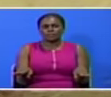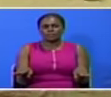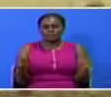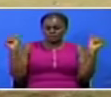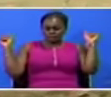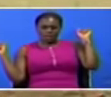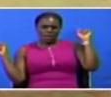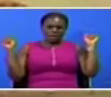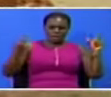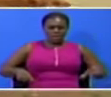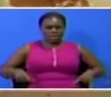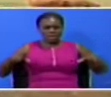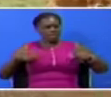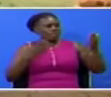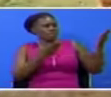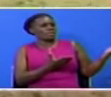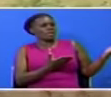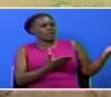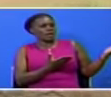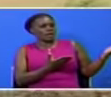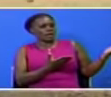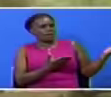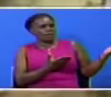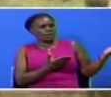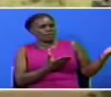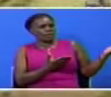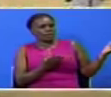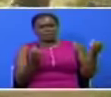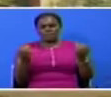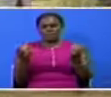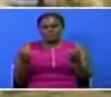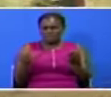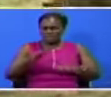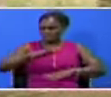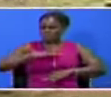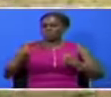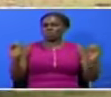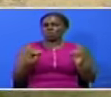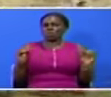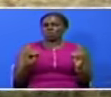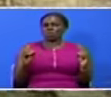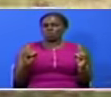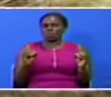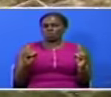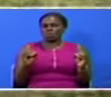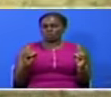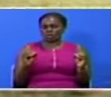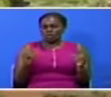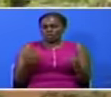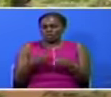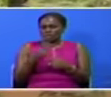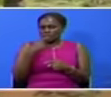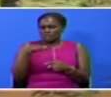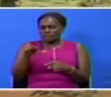Pastoralists live here. The nomadic pulse is the rhythm of this land, and many are dissatisfied with those they say are not from here but are claiming